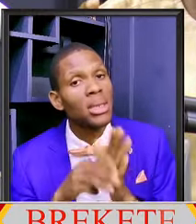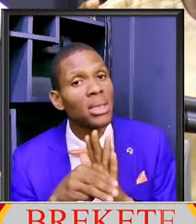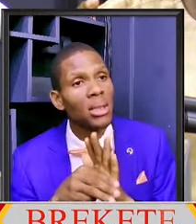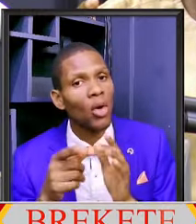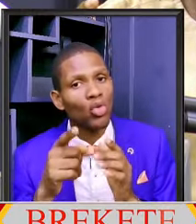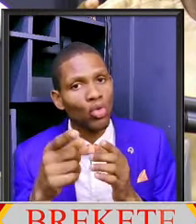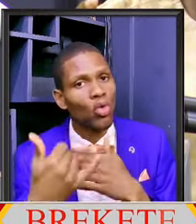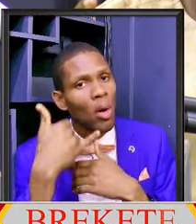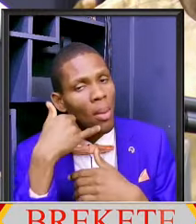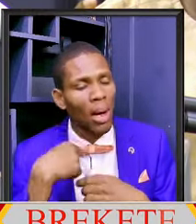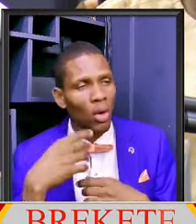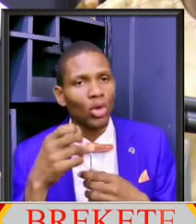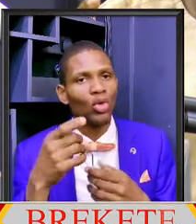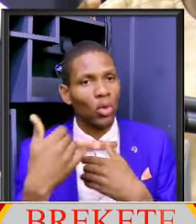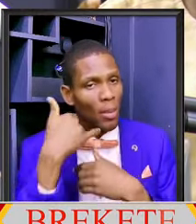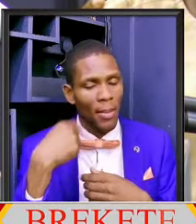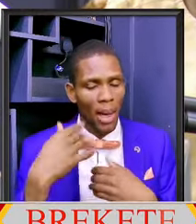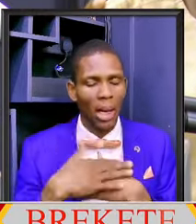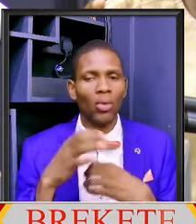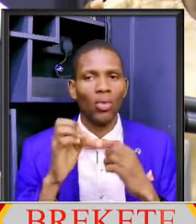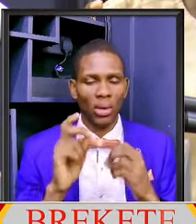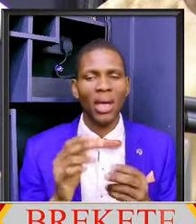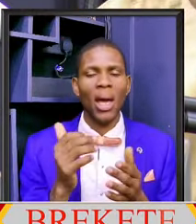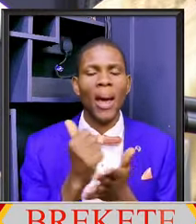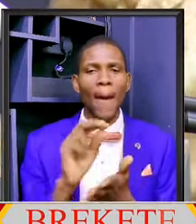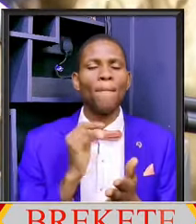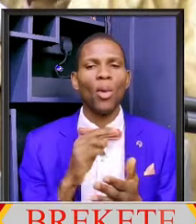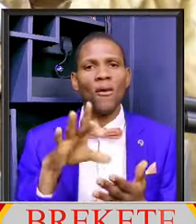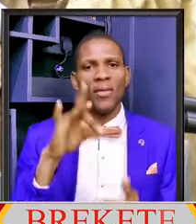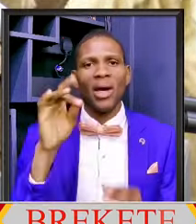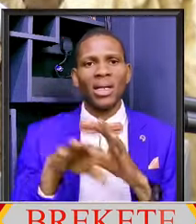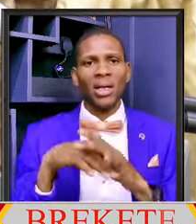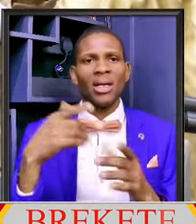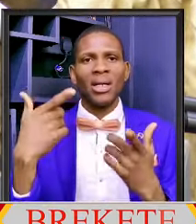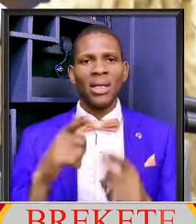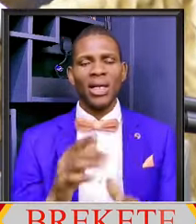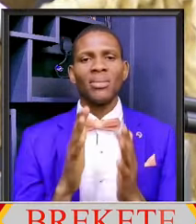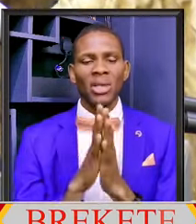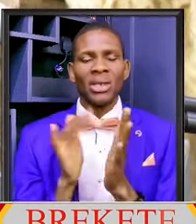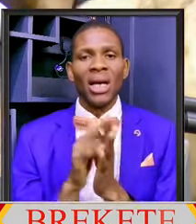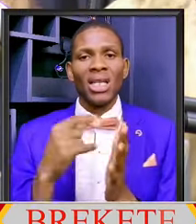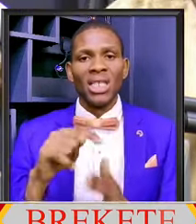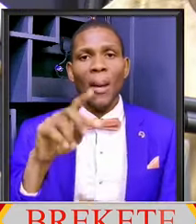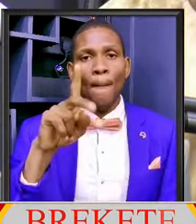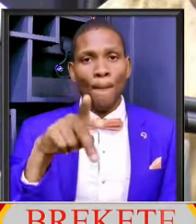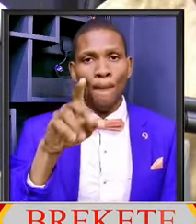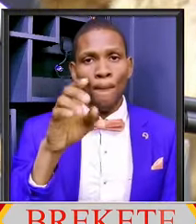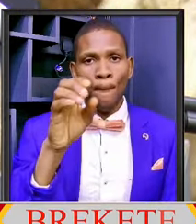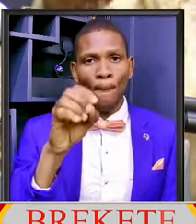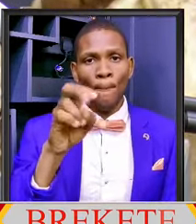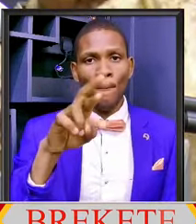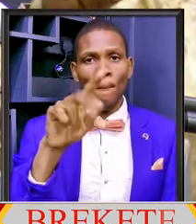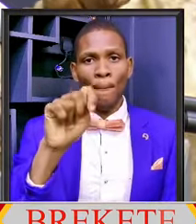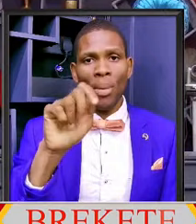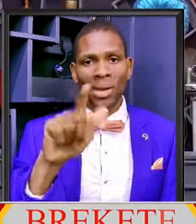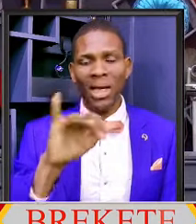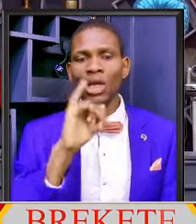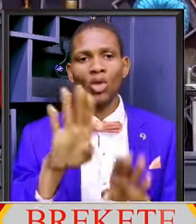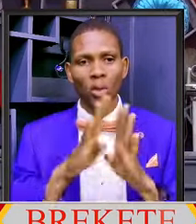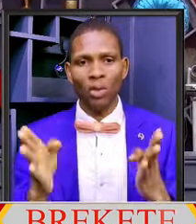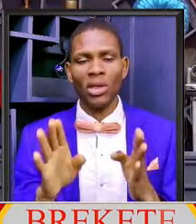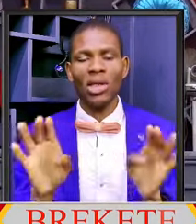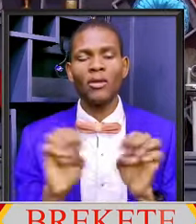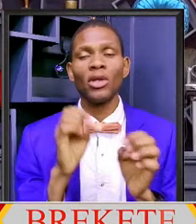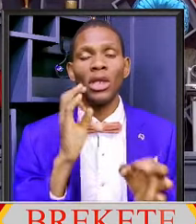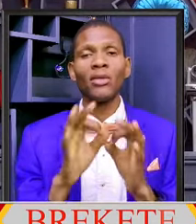back. I will call back. Okay, Abe, help us find out. Make we just pray, say the portal still they open. Even if you know they open, may